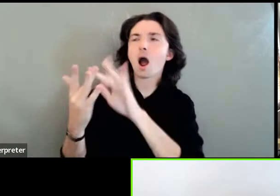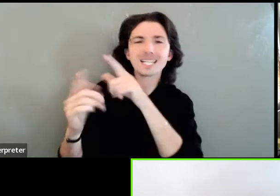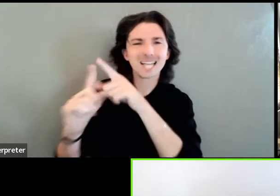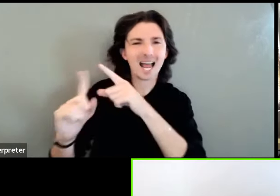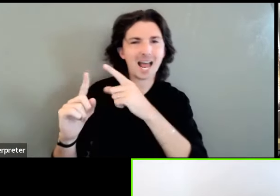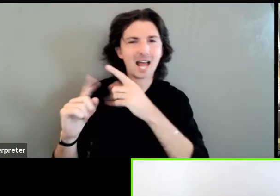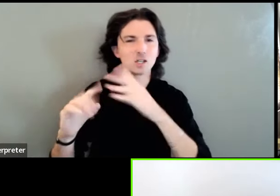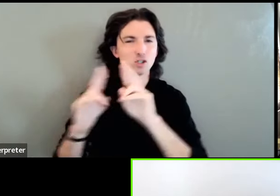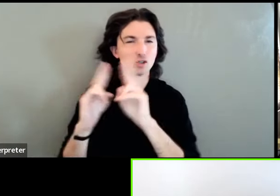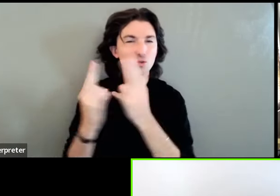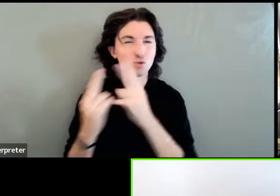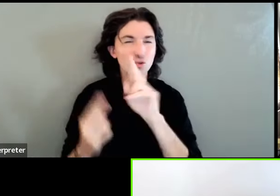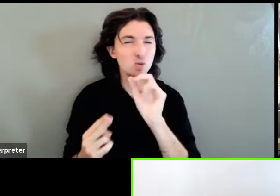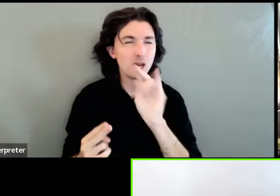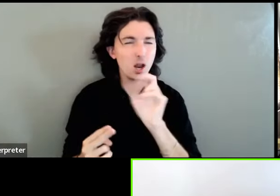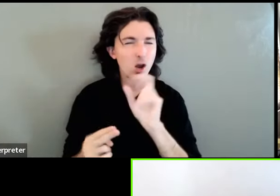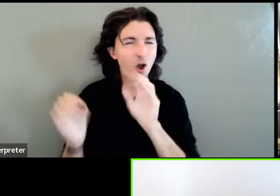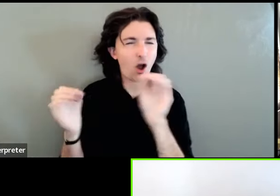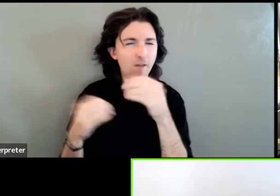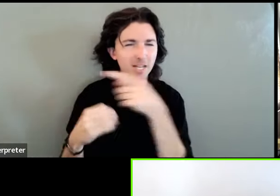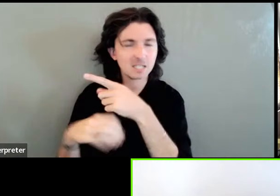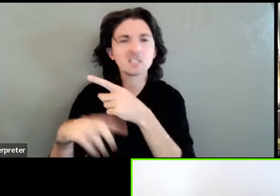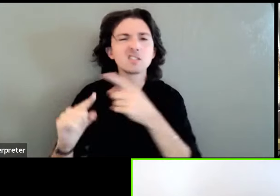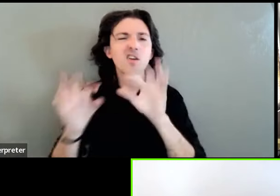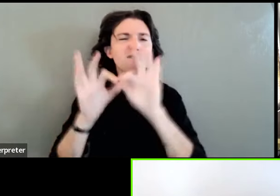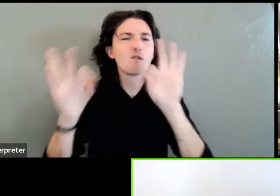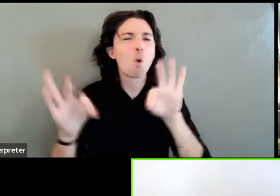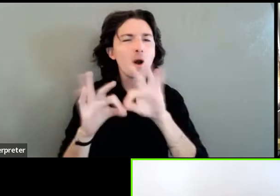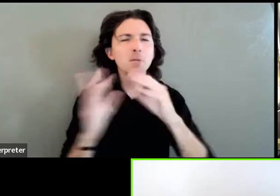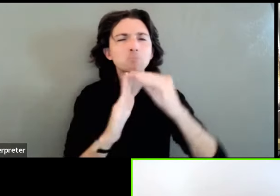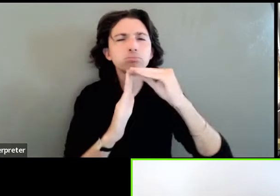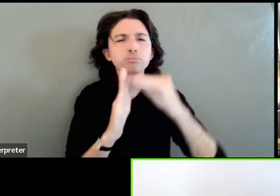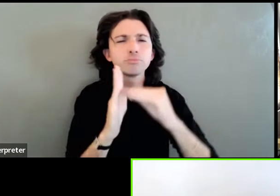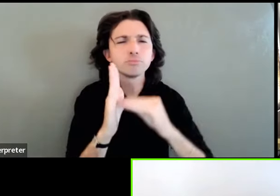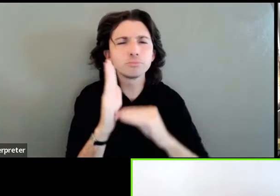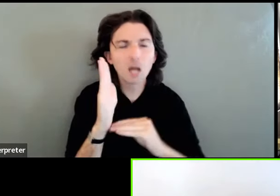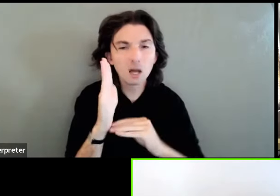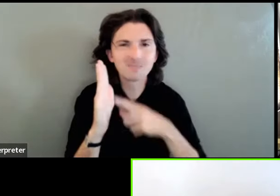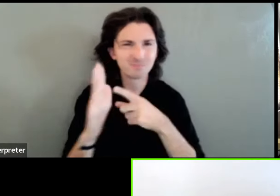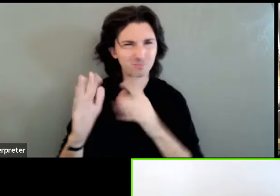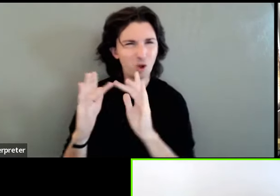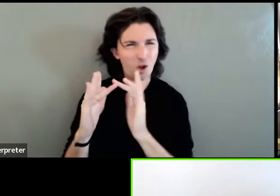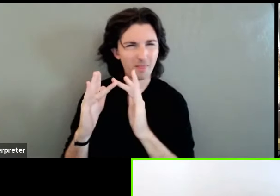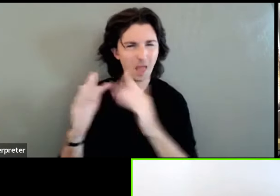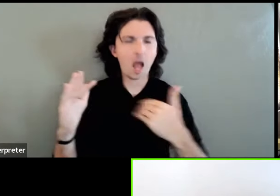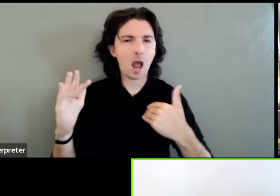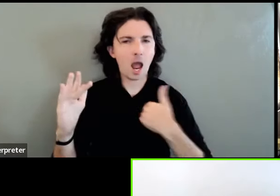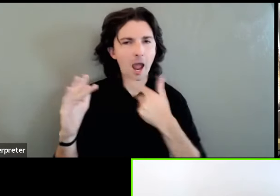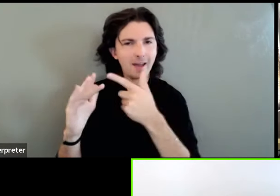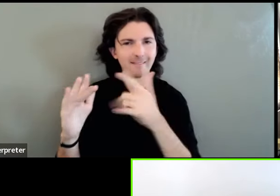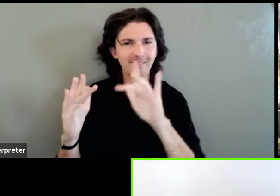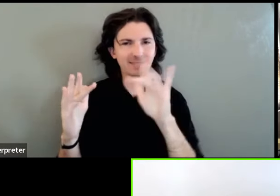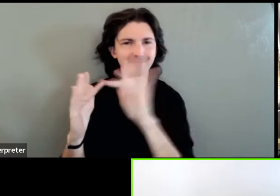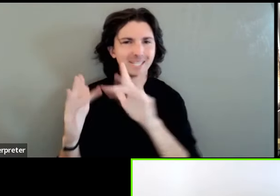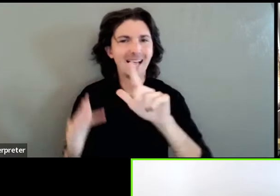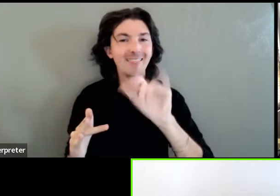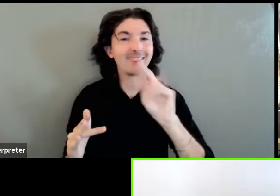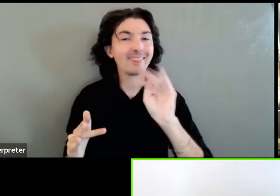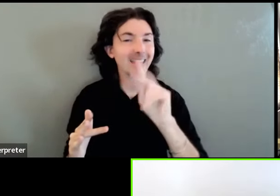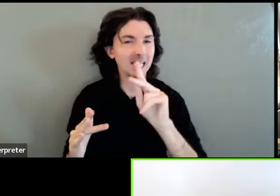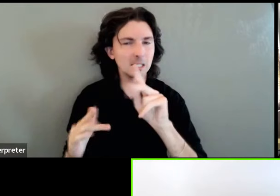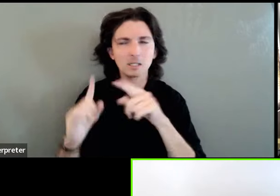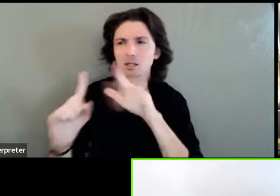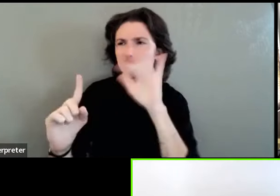There's a form available on the website, or you can always contact us to get more information, and let us jump in and look into that for